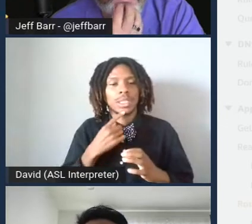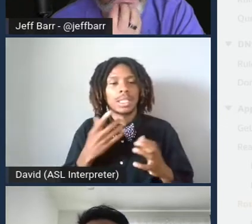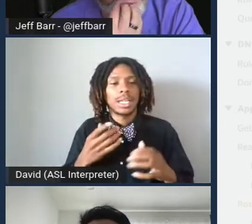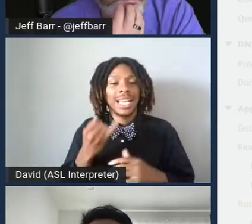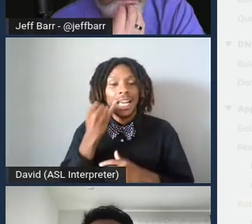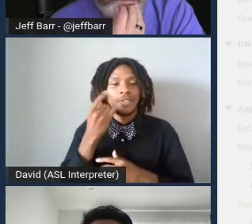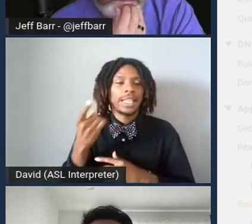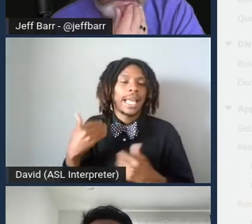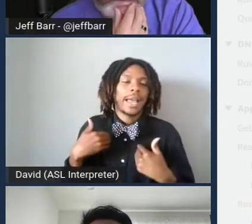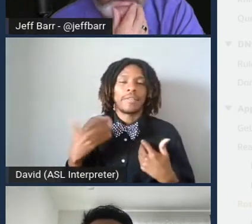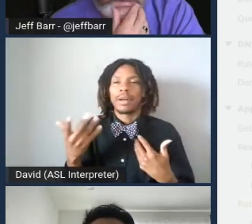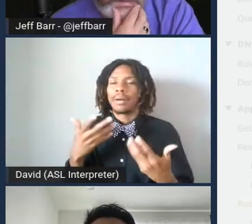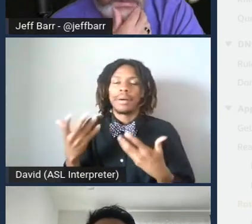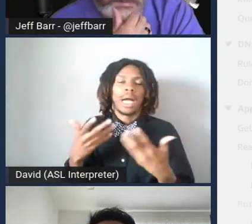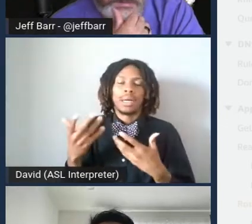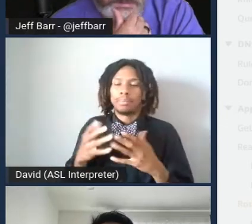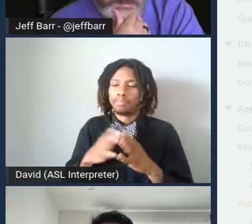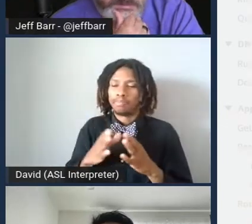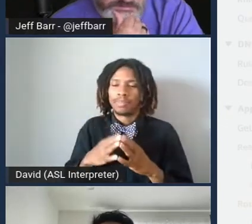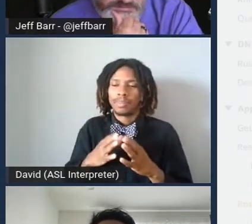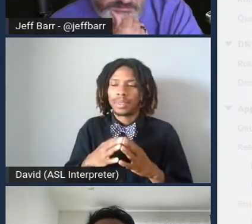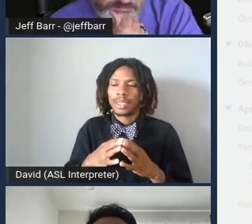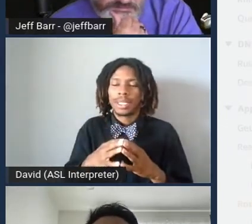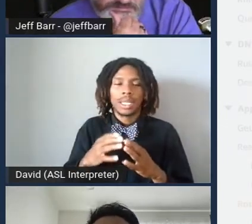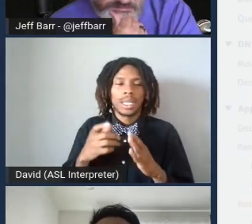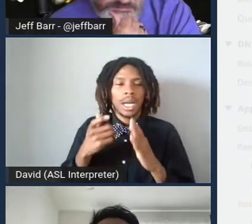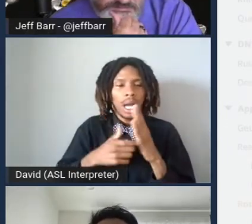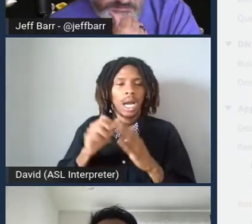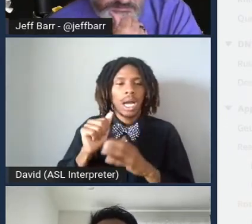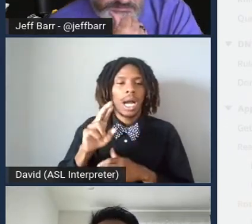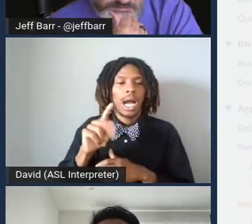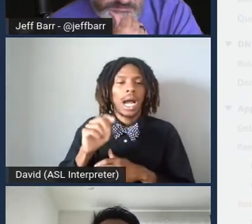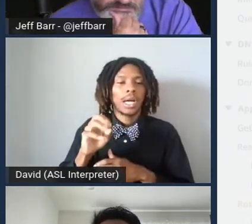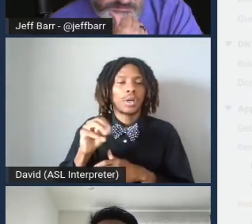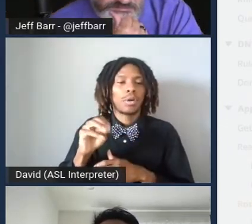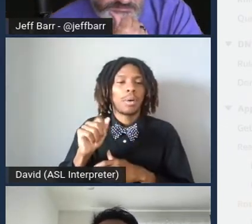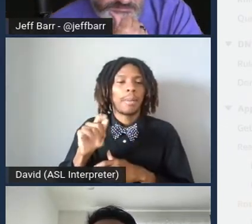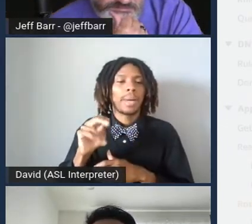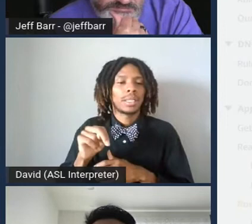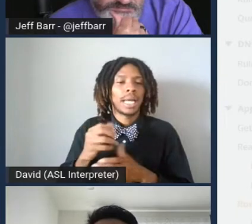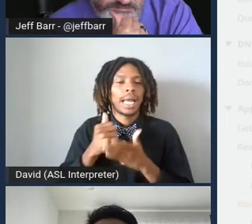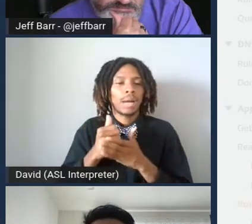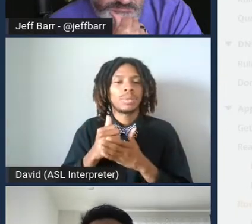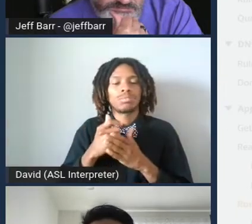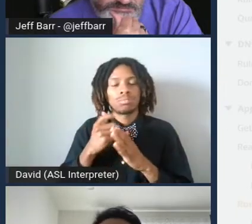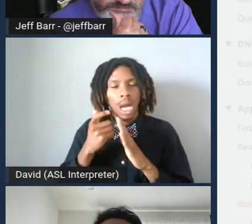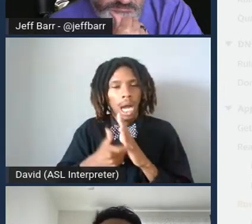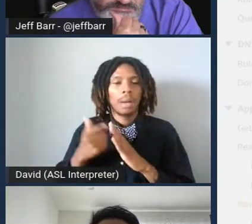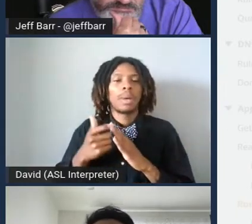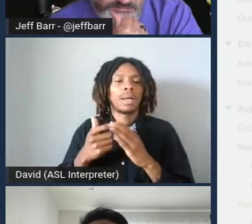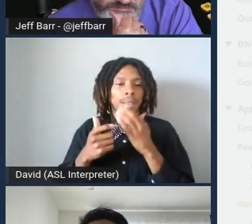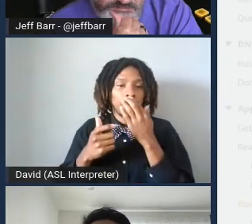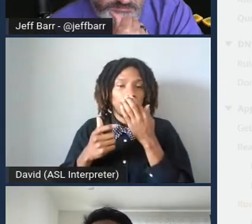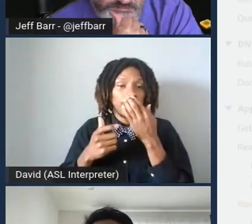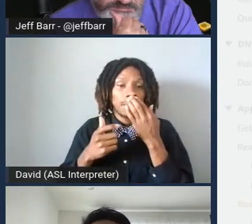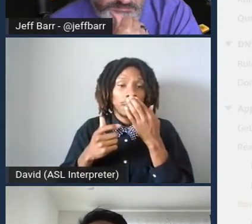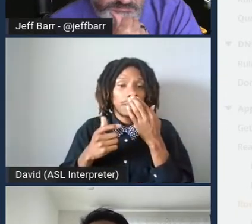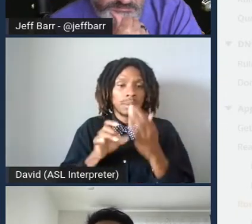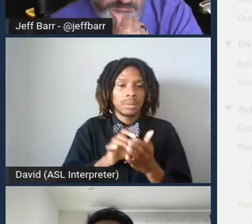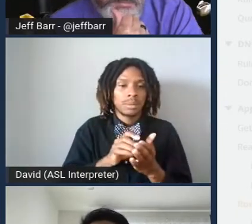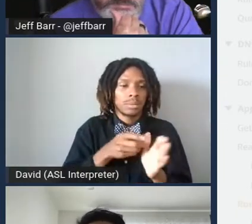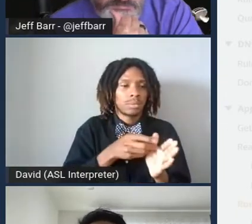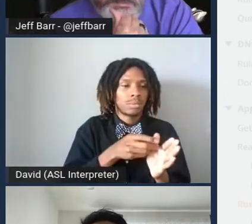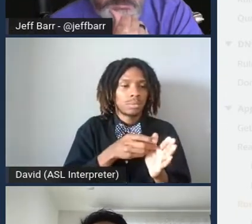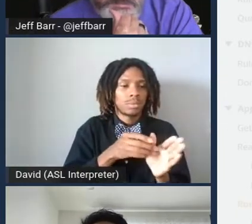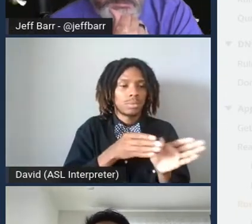have an automation that helps automatically strip traffic away from an active cell